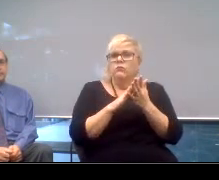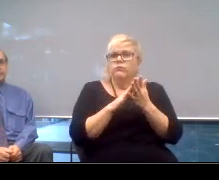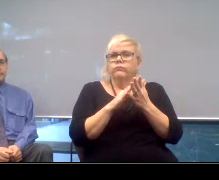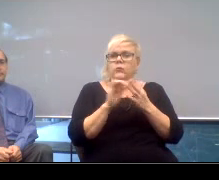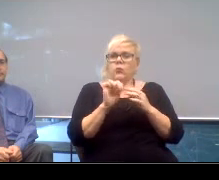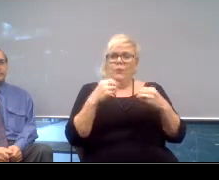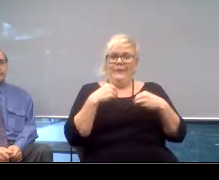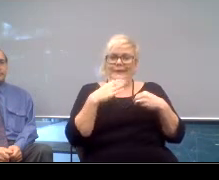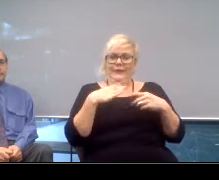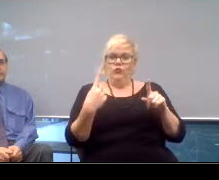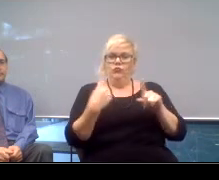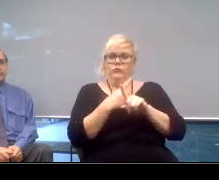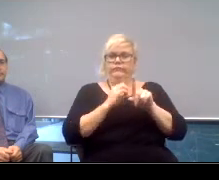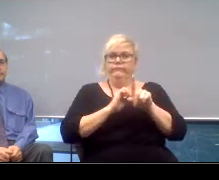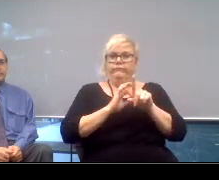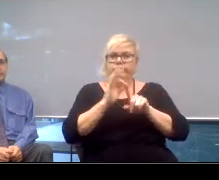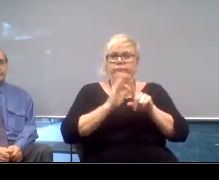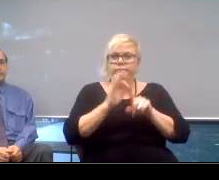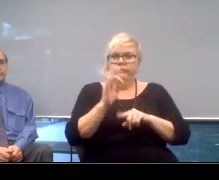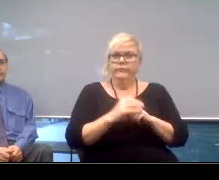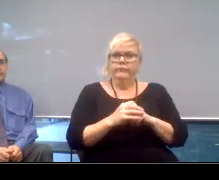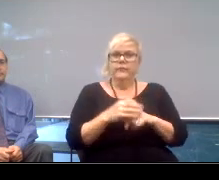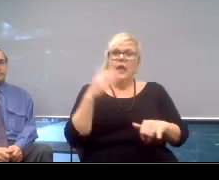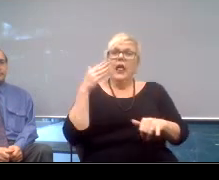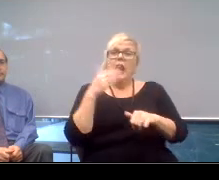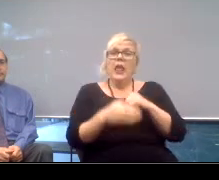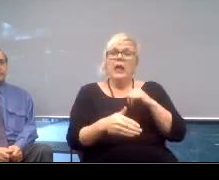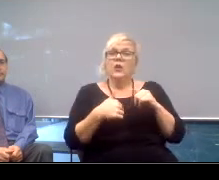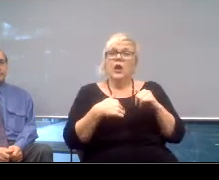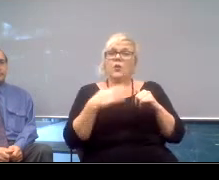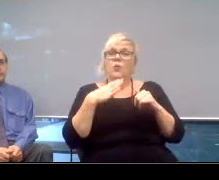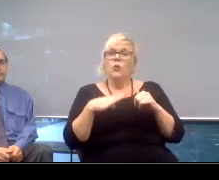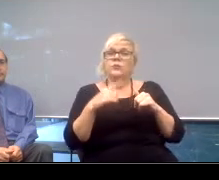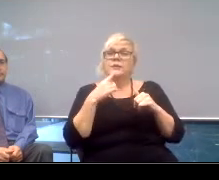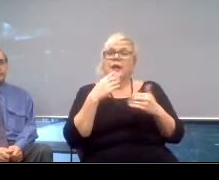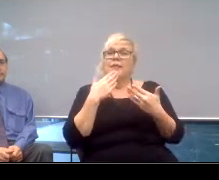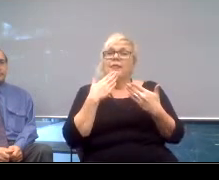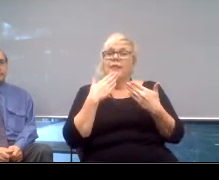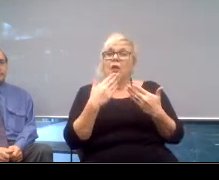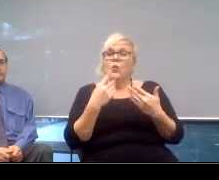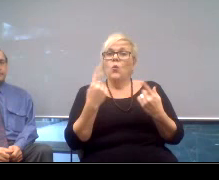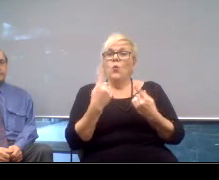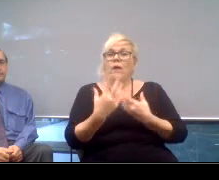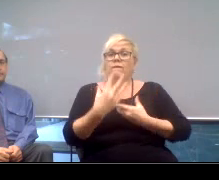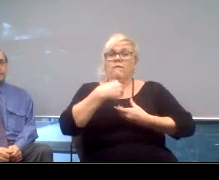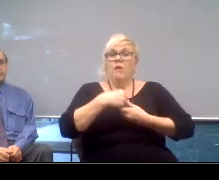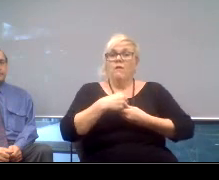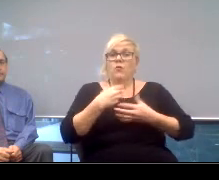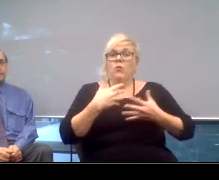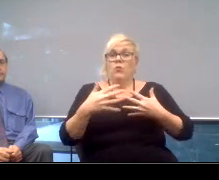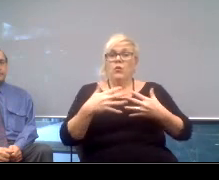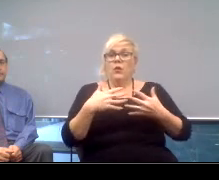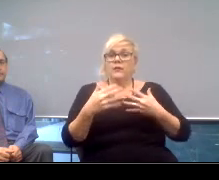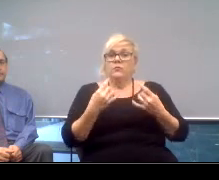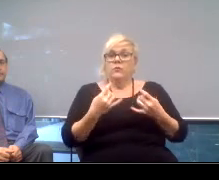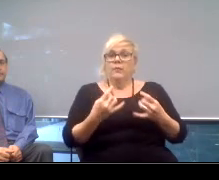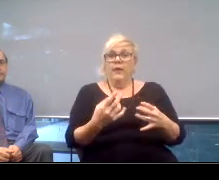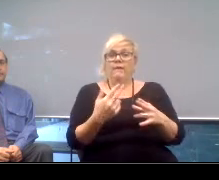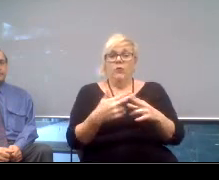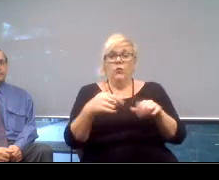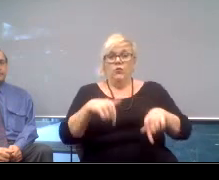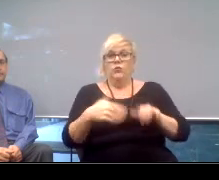requirements. I'd lastly like to thank people who've been involved in putting today's session